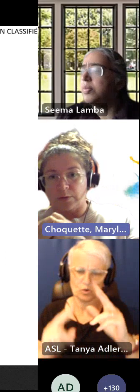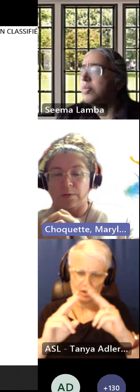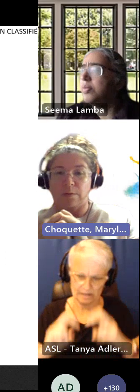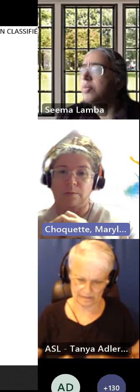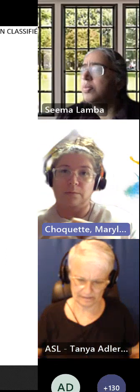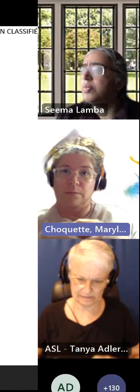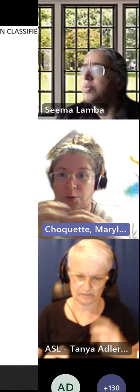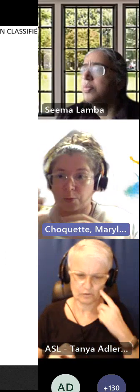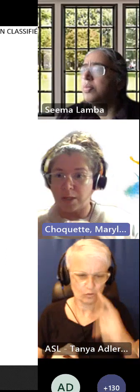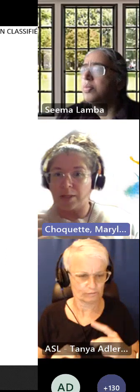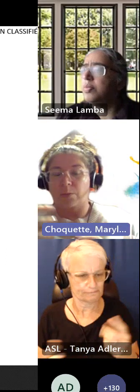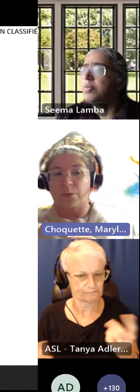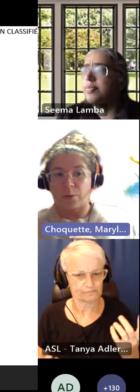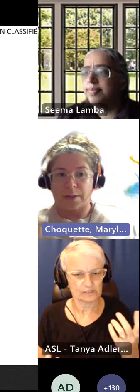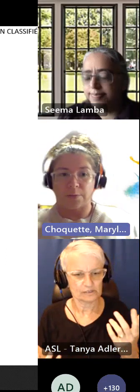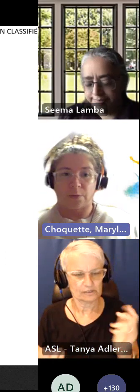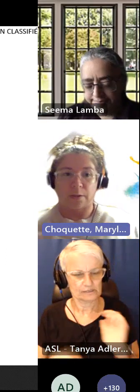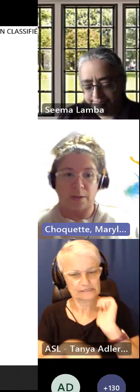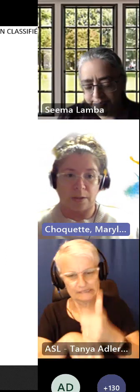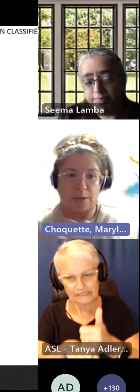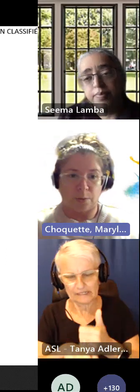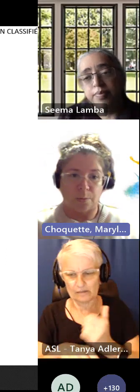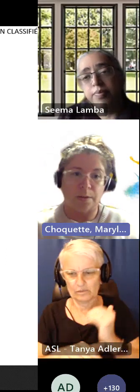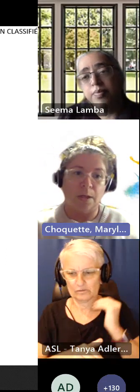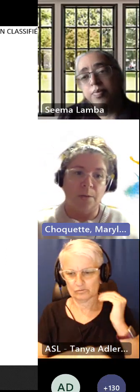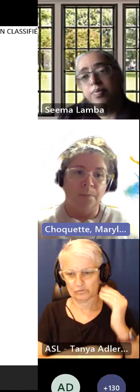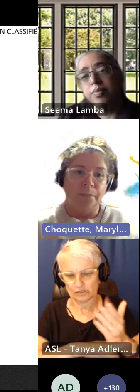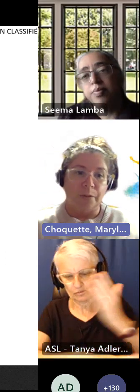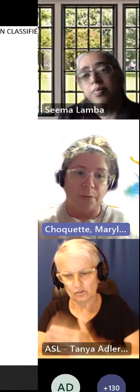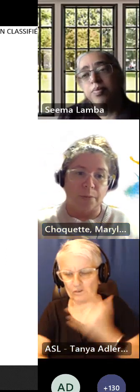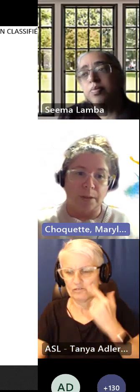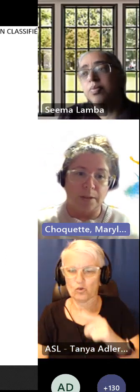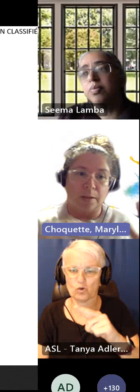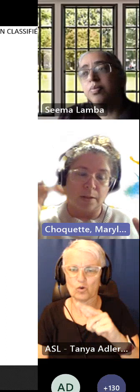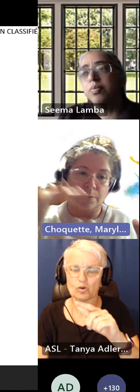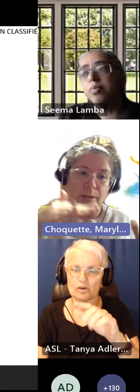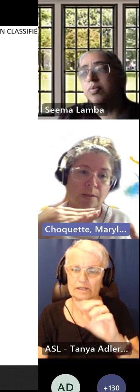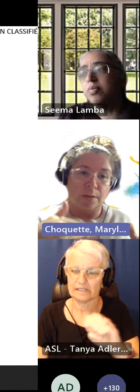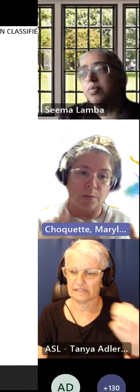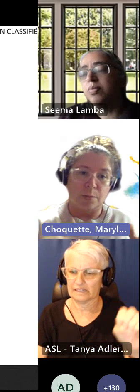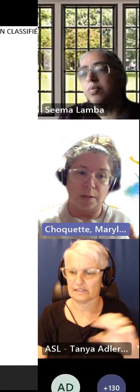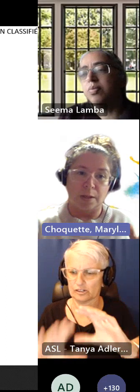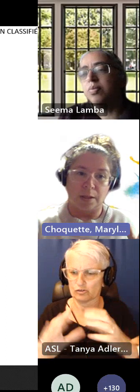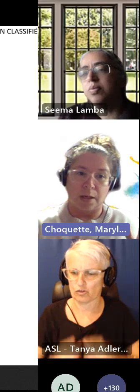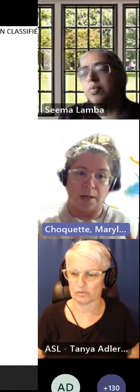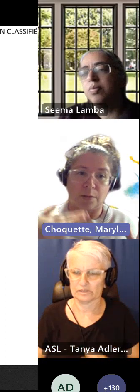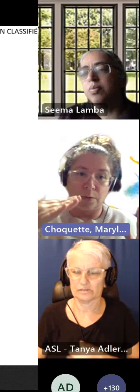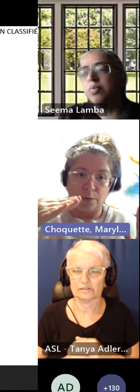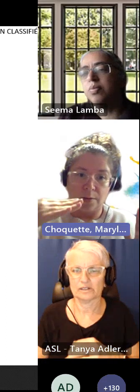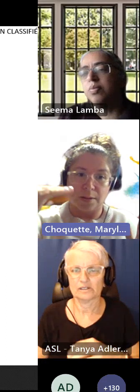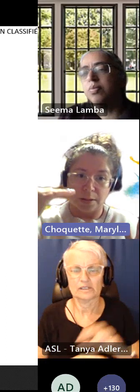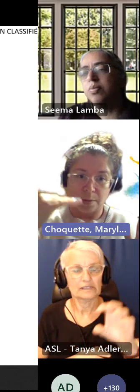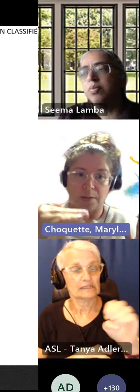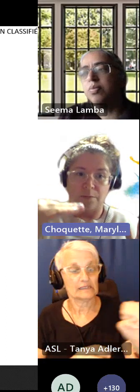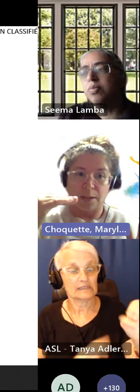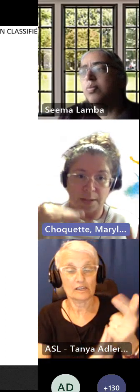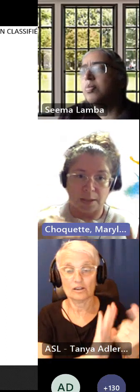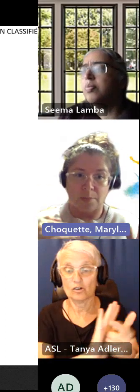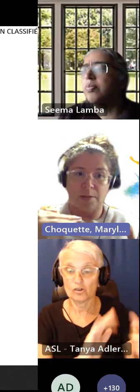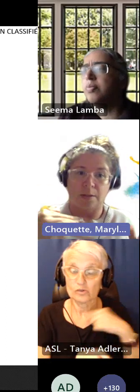able to create progress for the EE groups. So really, within the scope of the EE Act, you do see